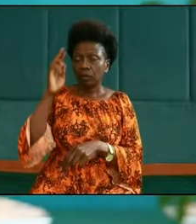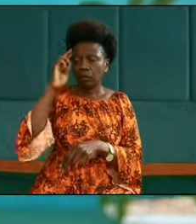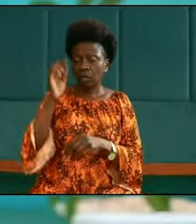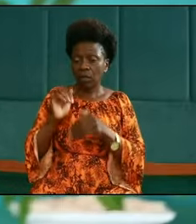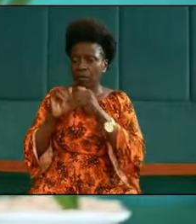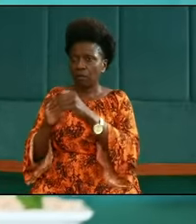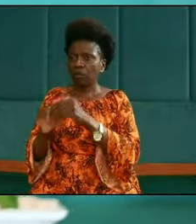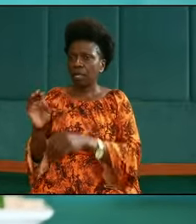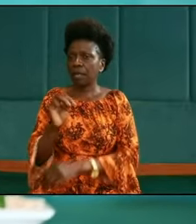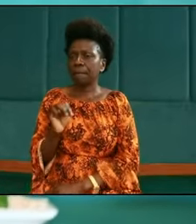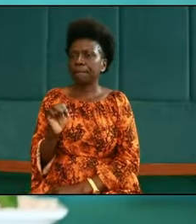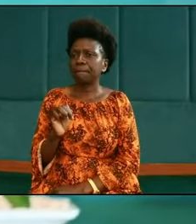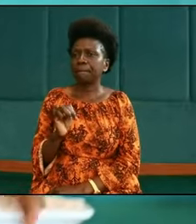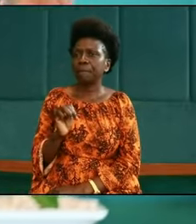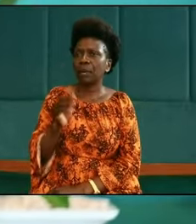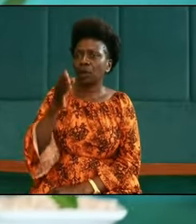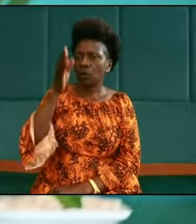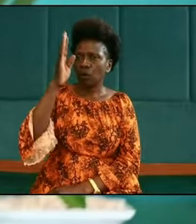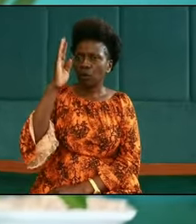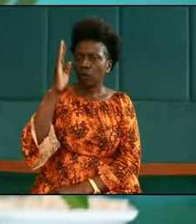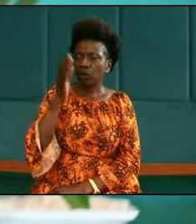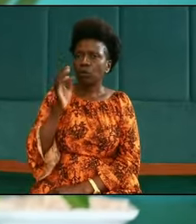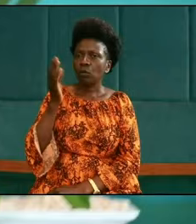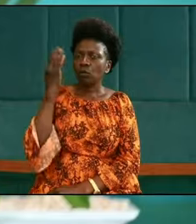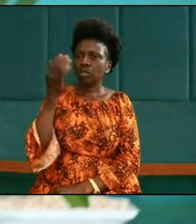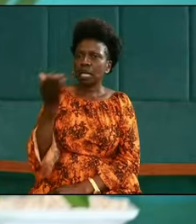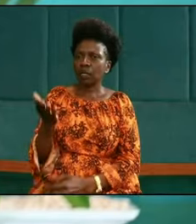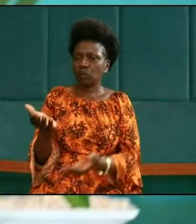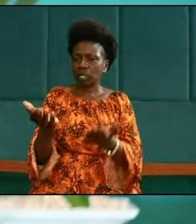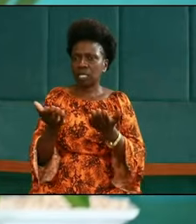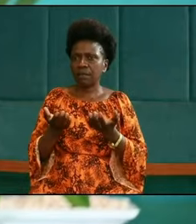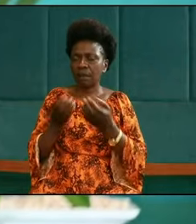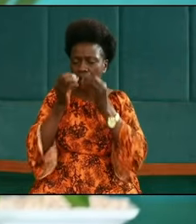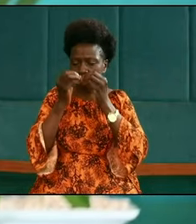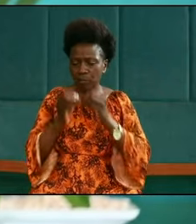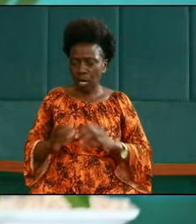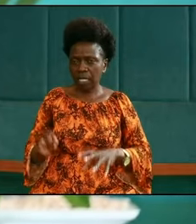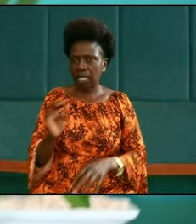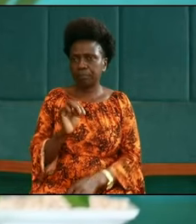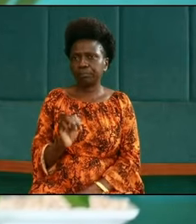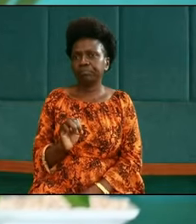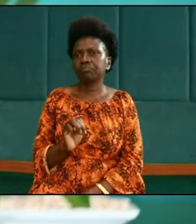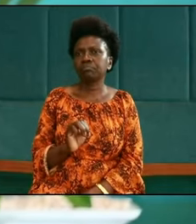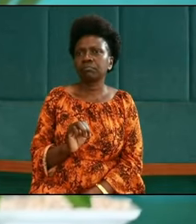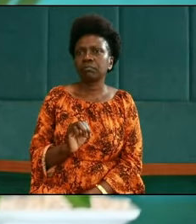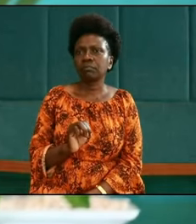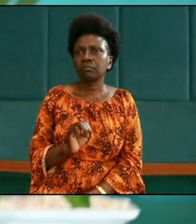of folly, God was there to receive and bless them.